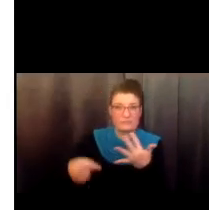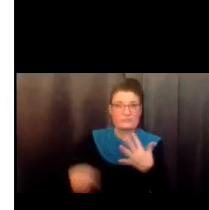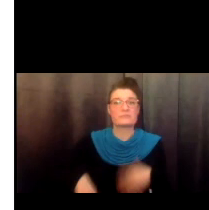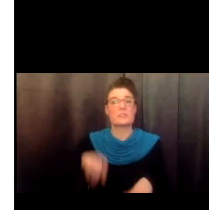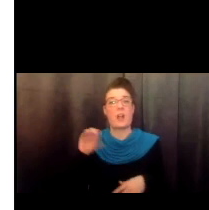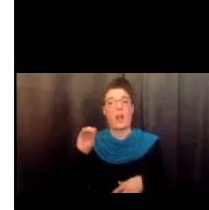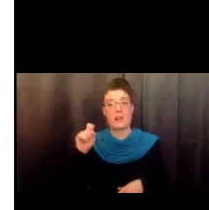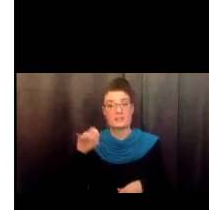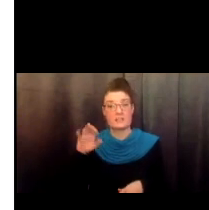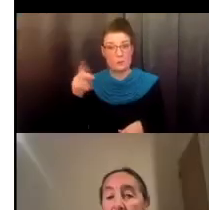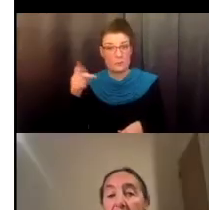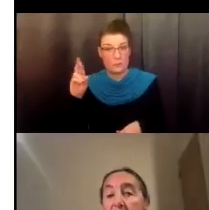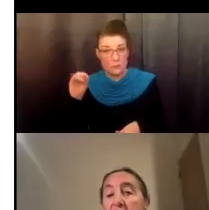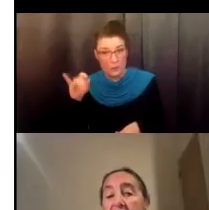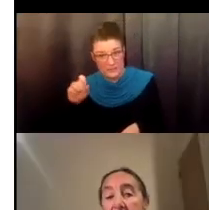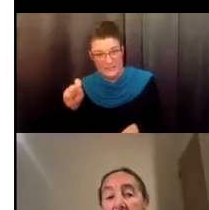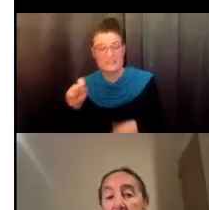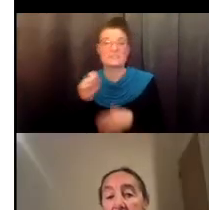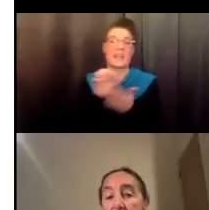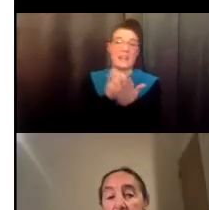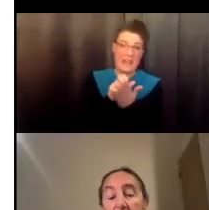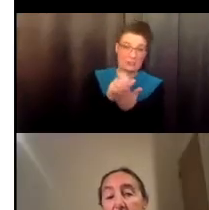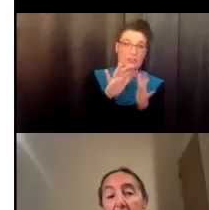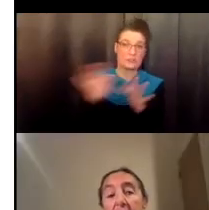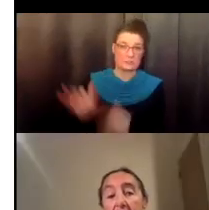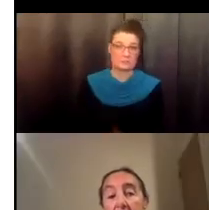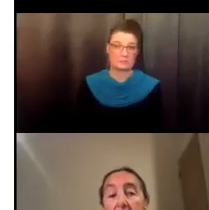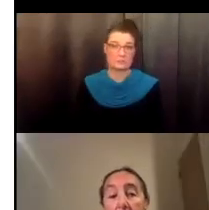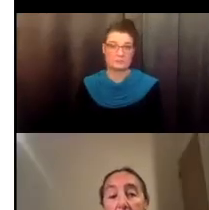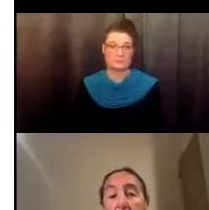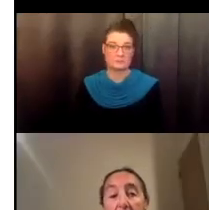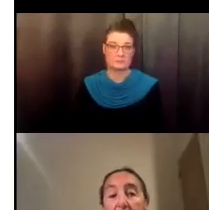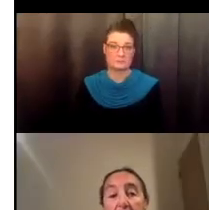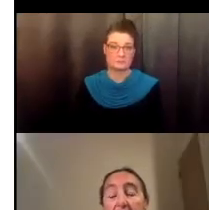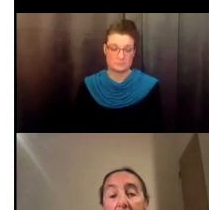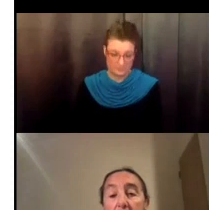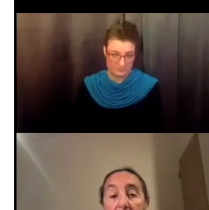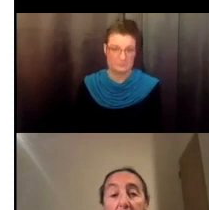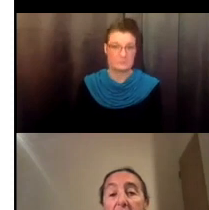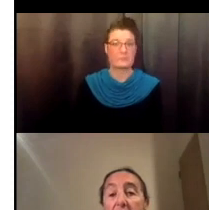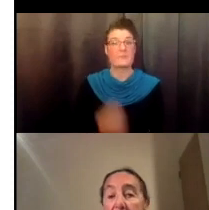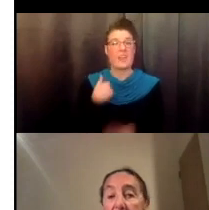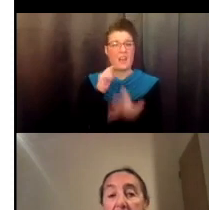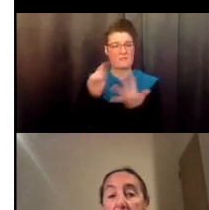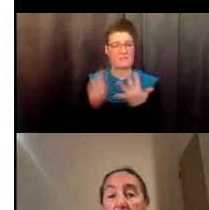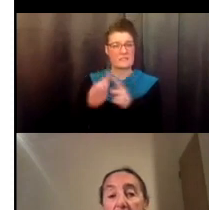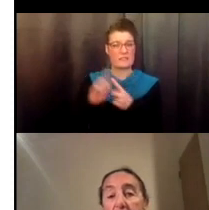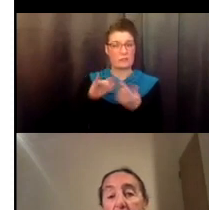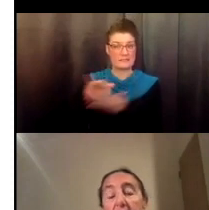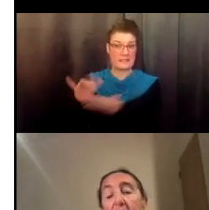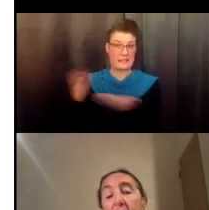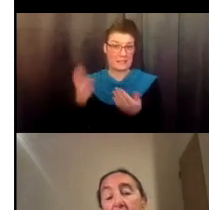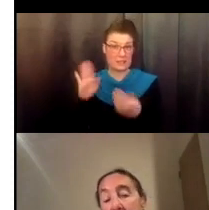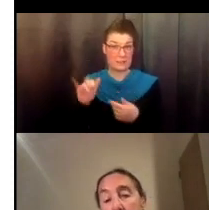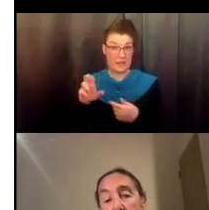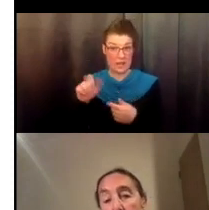Next. And in fact, studies that have been done in the Bay Area and in Southern